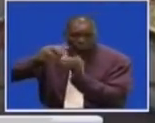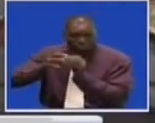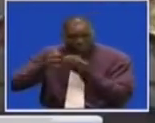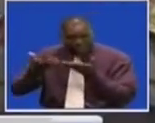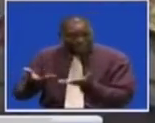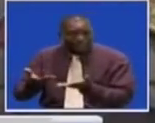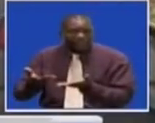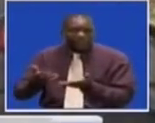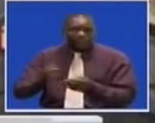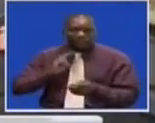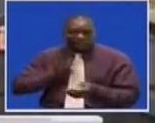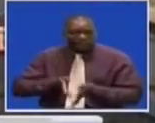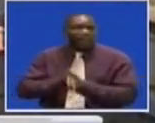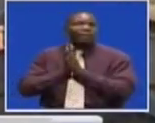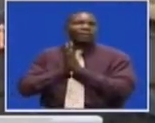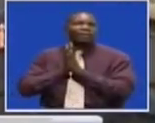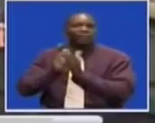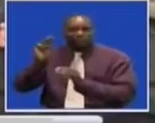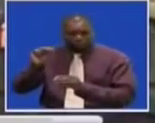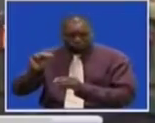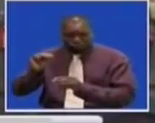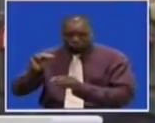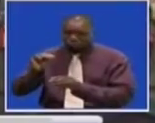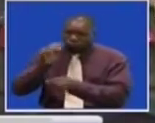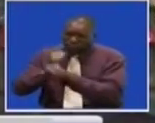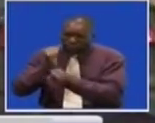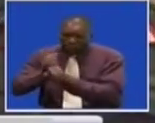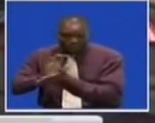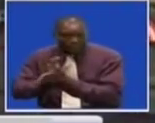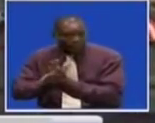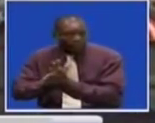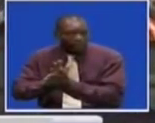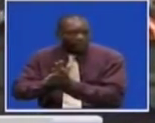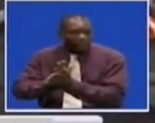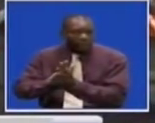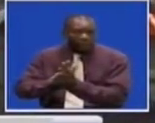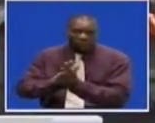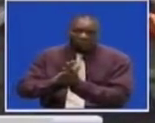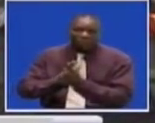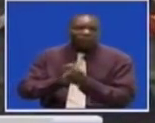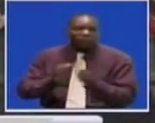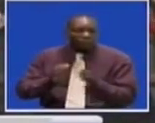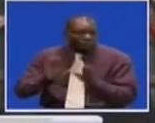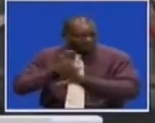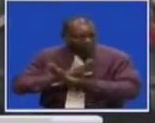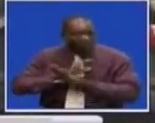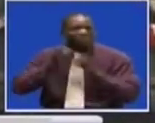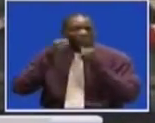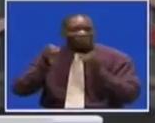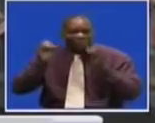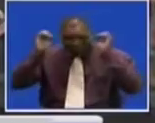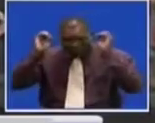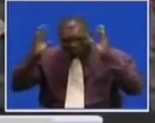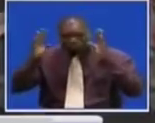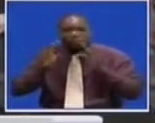and we are appealing to them that the moment they finish here, our colleagues at Zambia, we have been faced with so many disasters where bridges have been